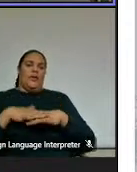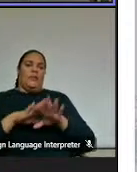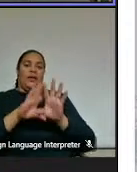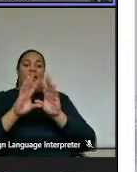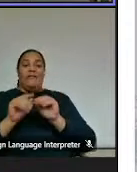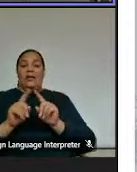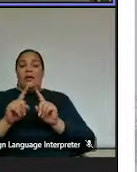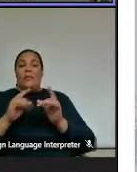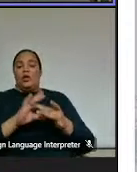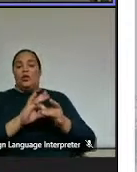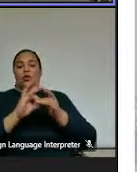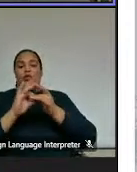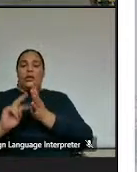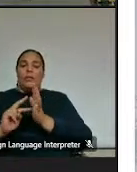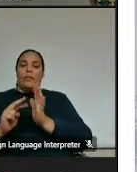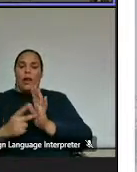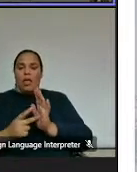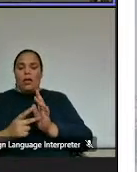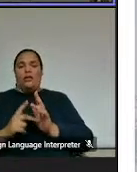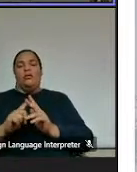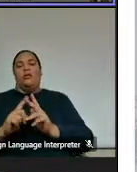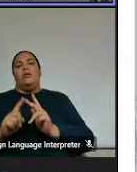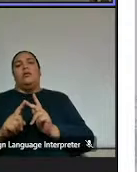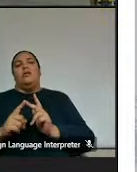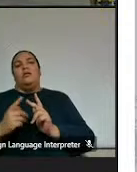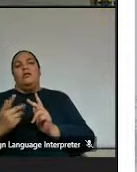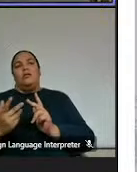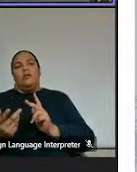particularly around joint planning.